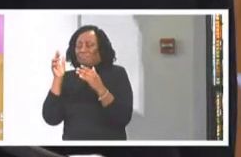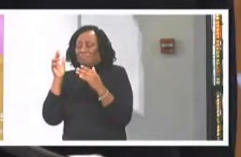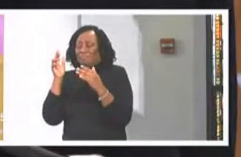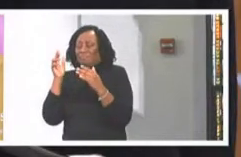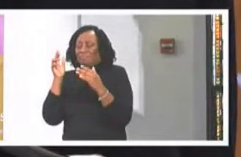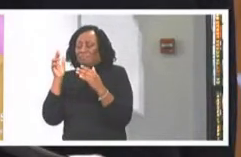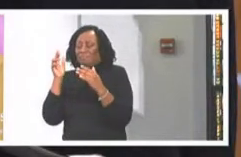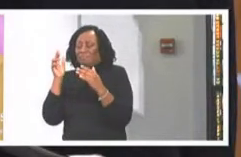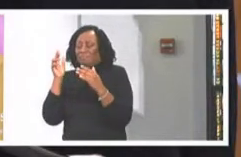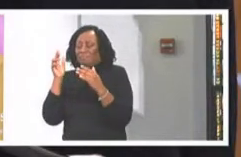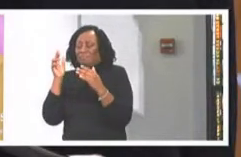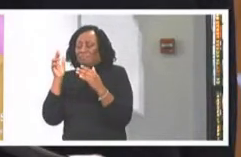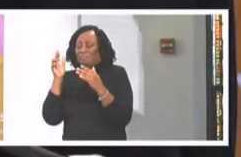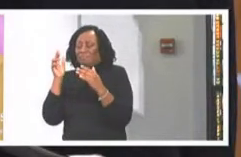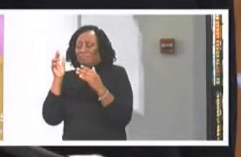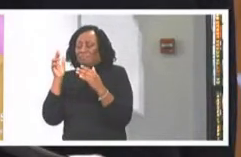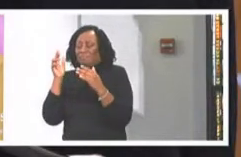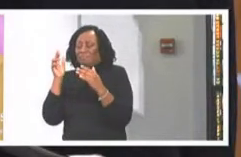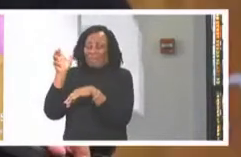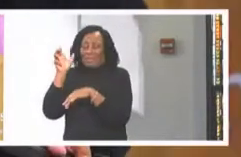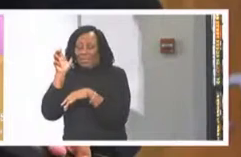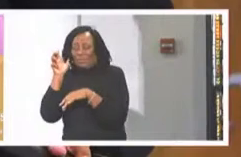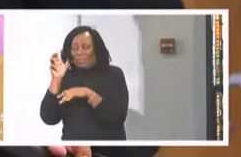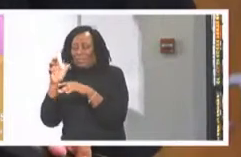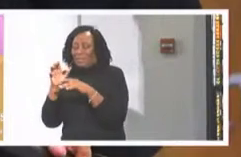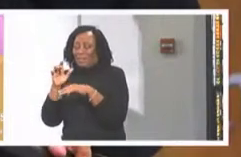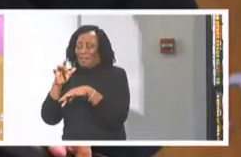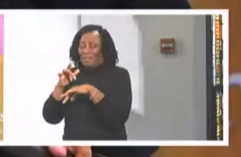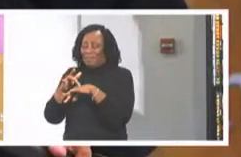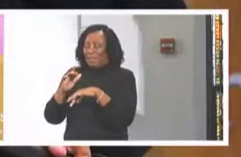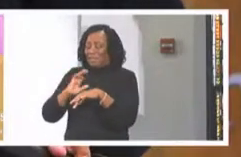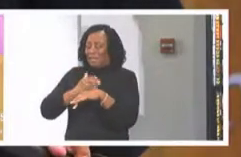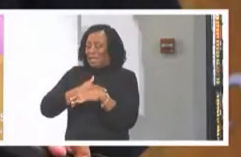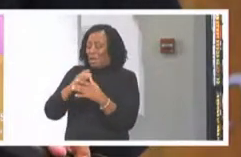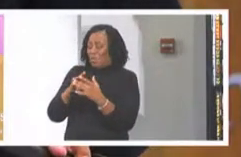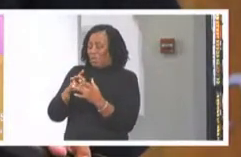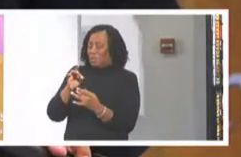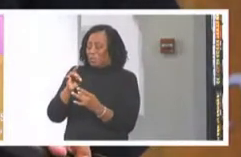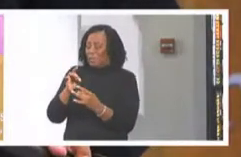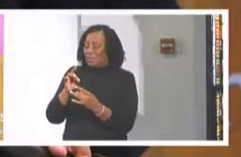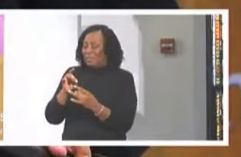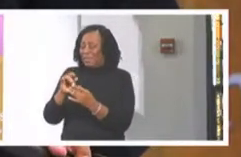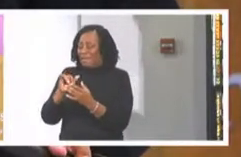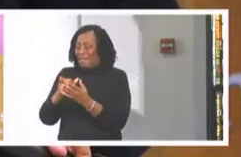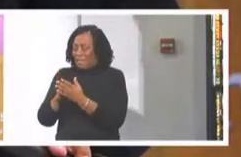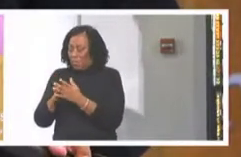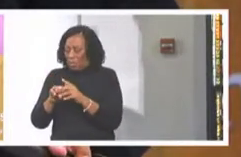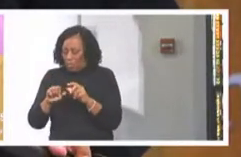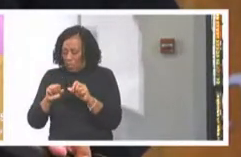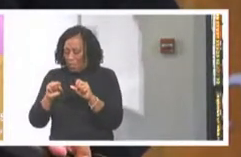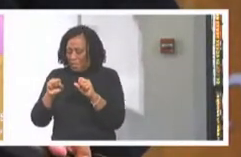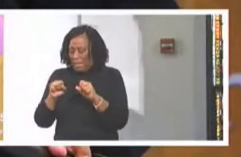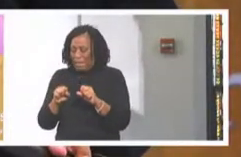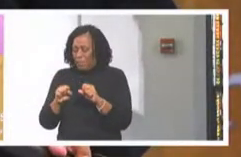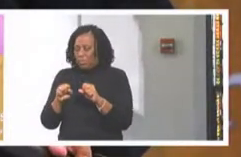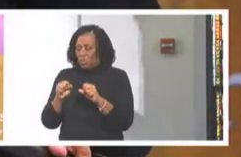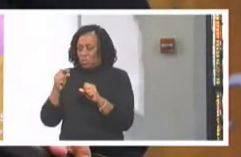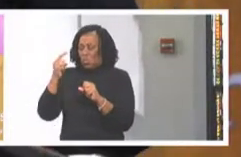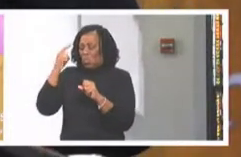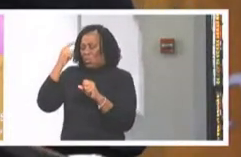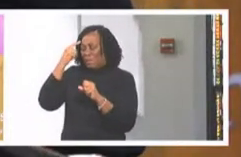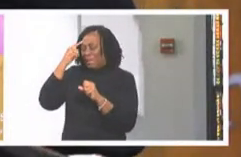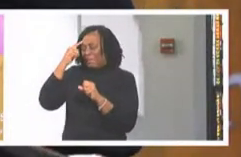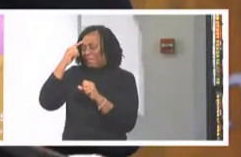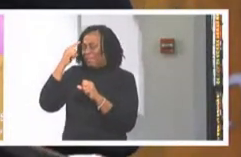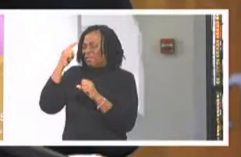most importantly, touch our spirits, Father, that we would begin to think and look exactly